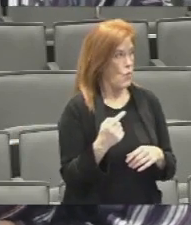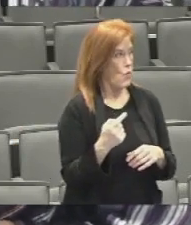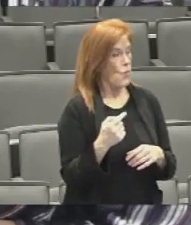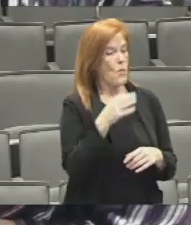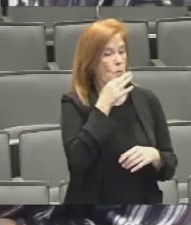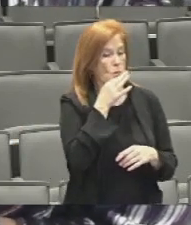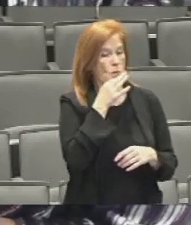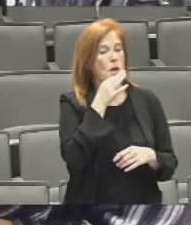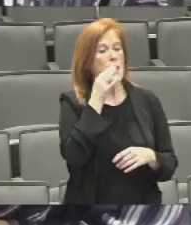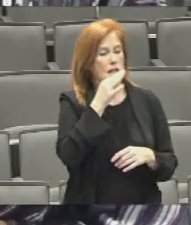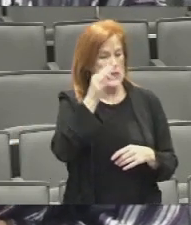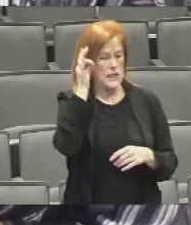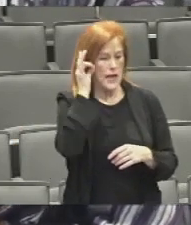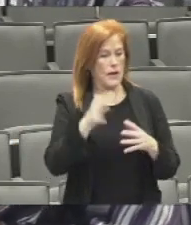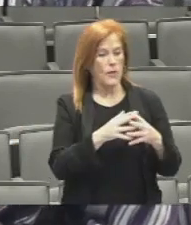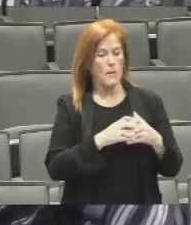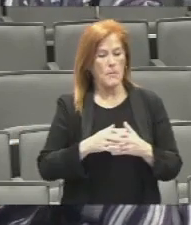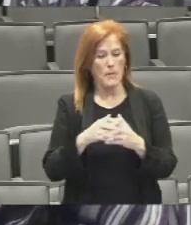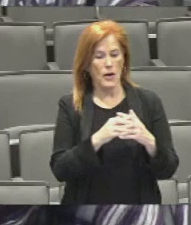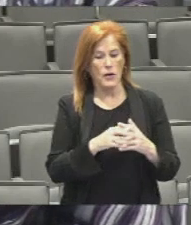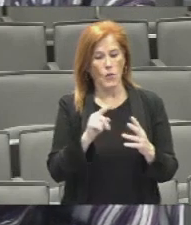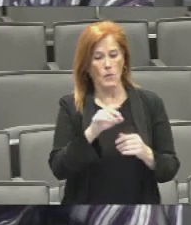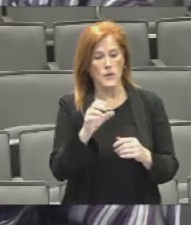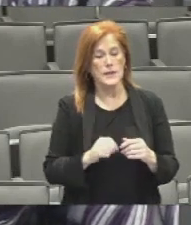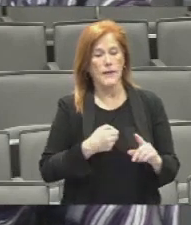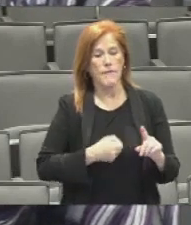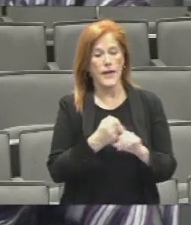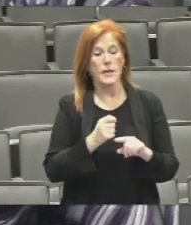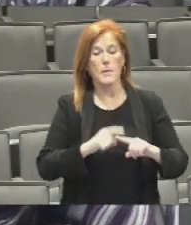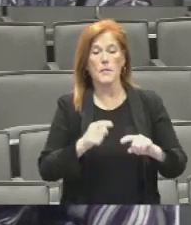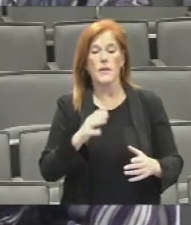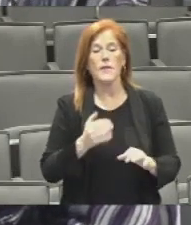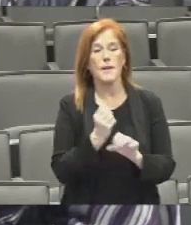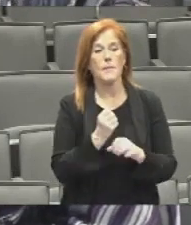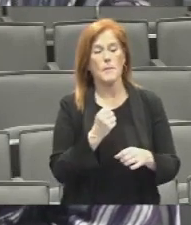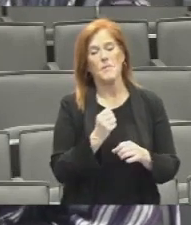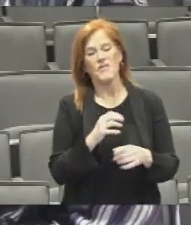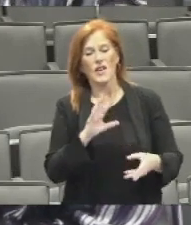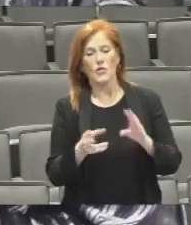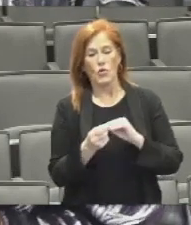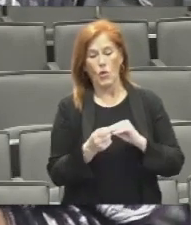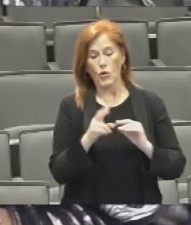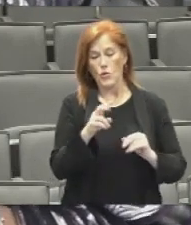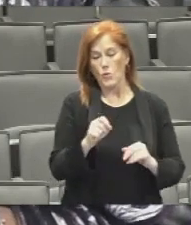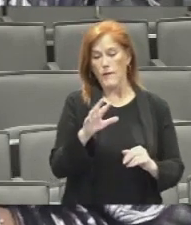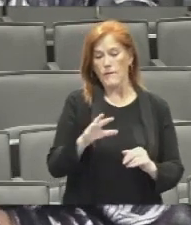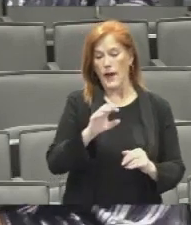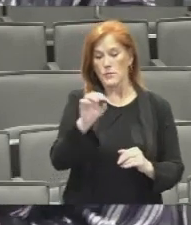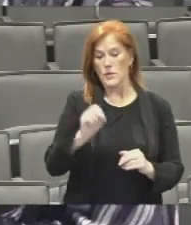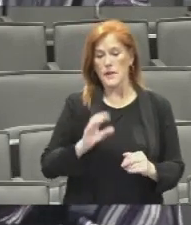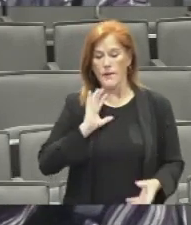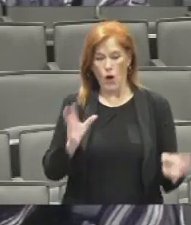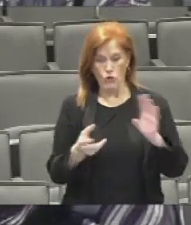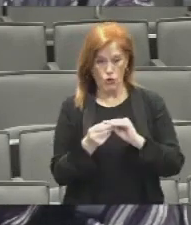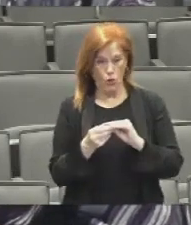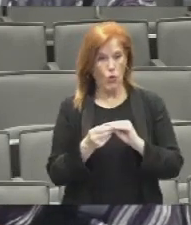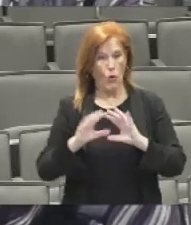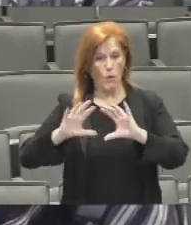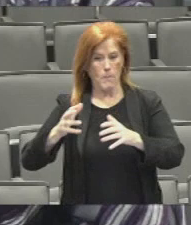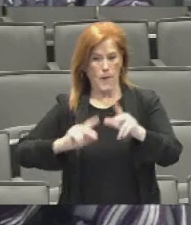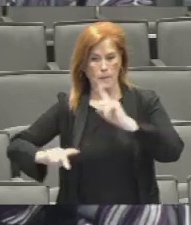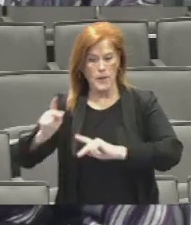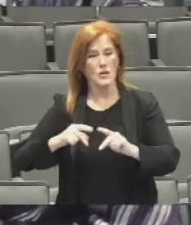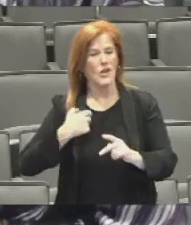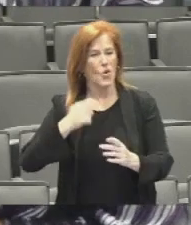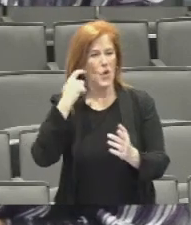our Native American population is affected. However, they make up 2.5% of our total population. So we are